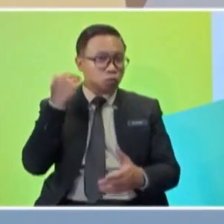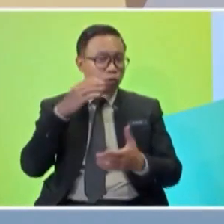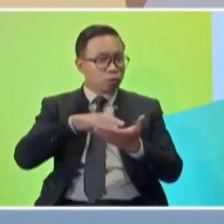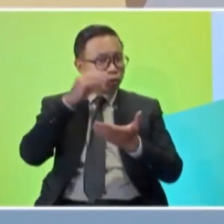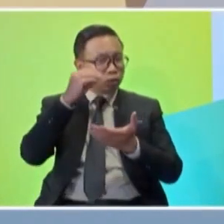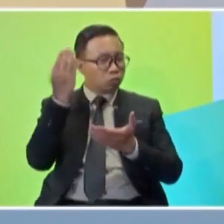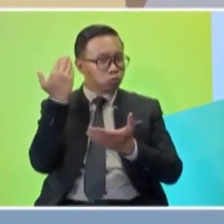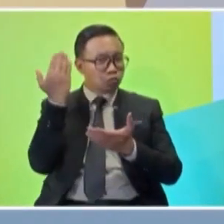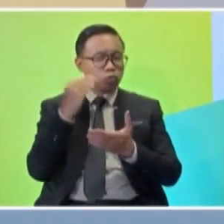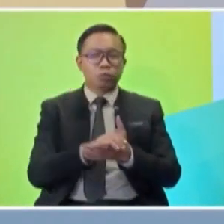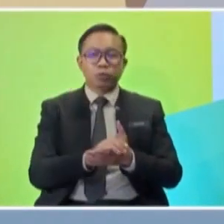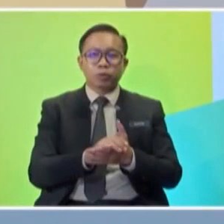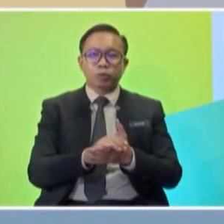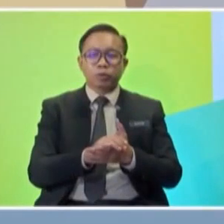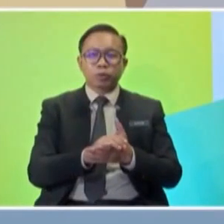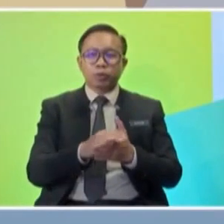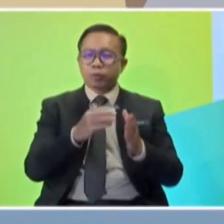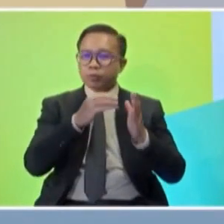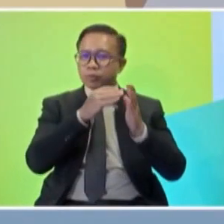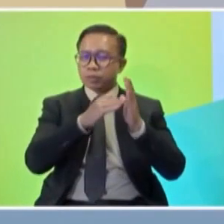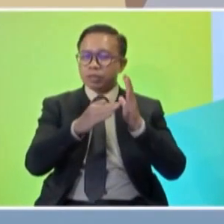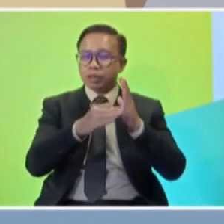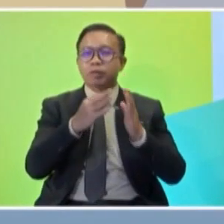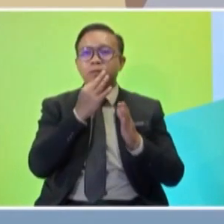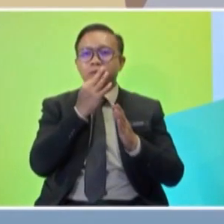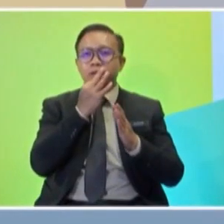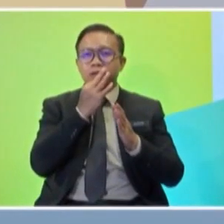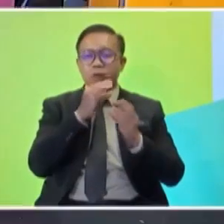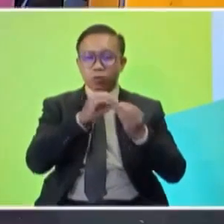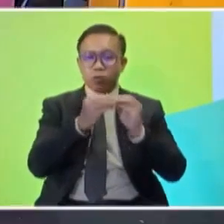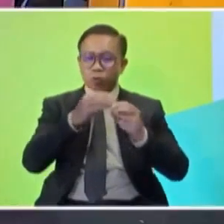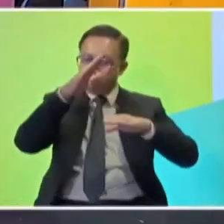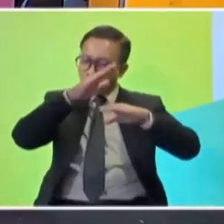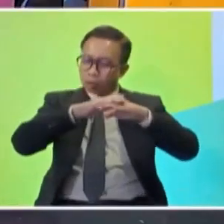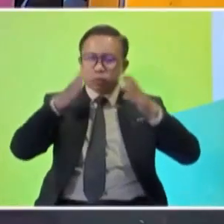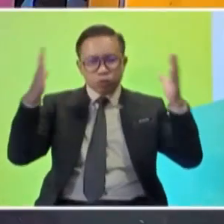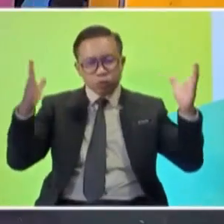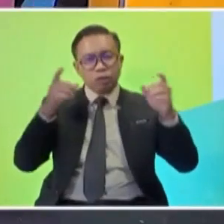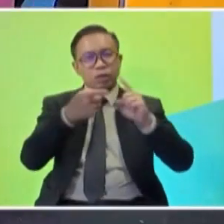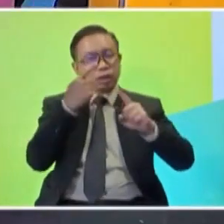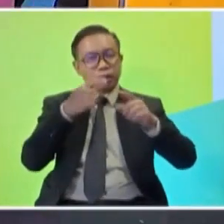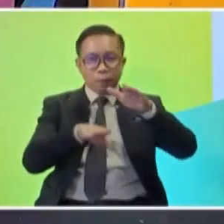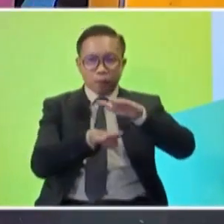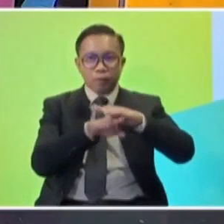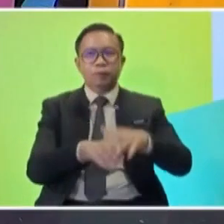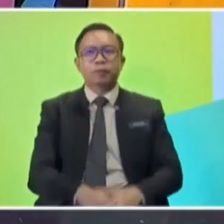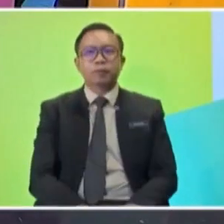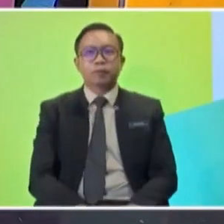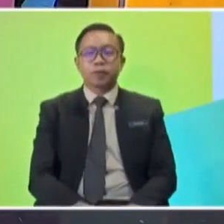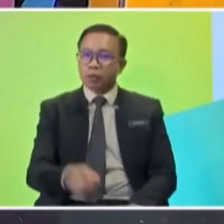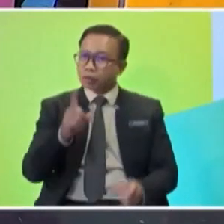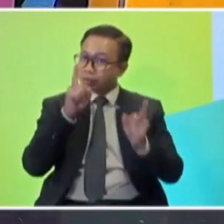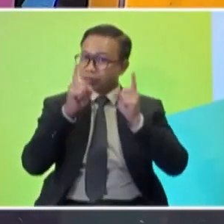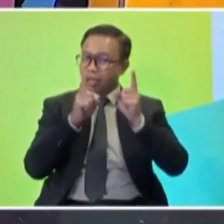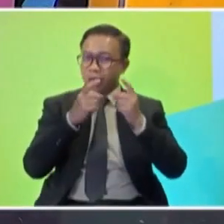good. Improper fraction means the number on top is bigger than the number below. Very good. Shall we give a star? Oh, I already